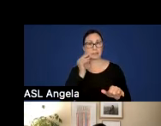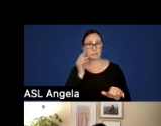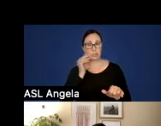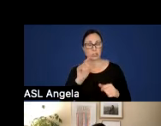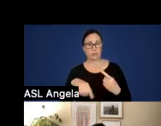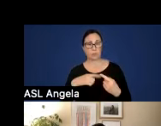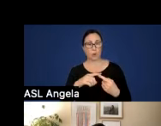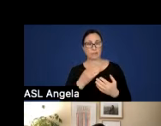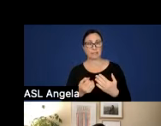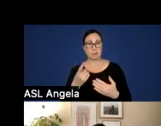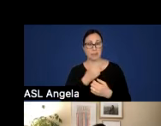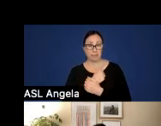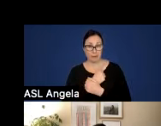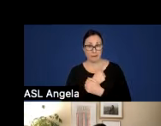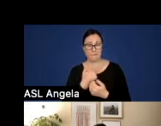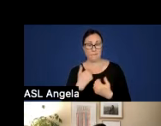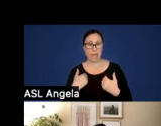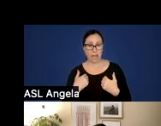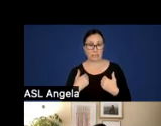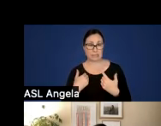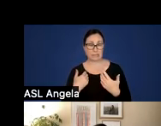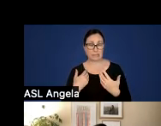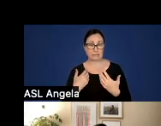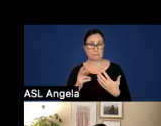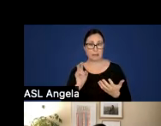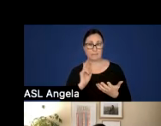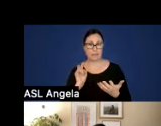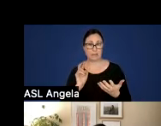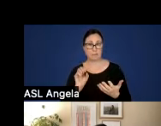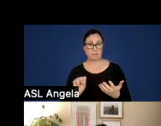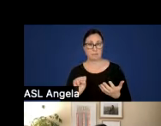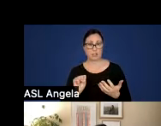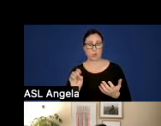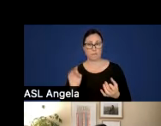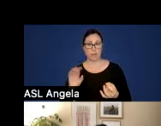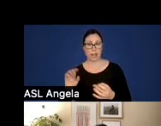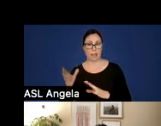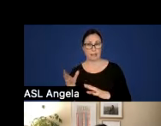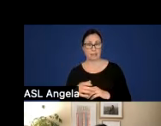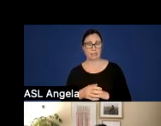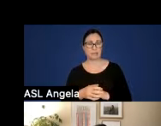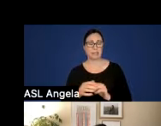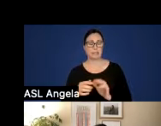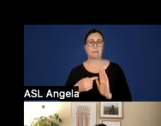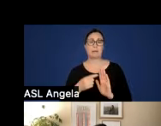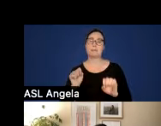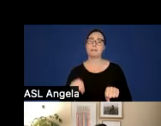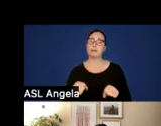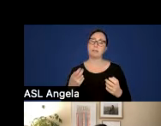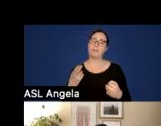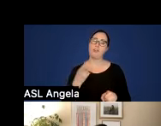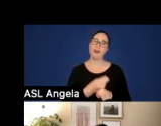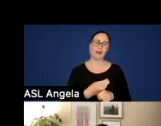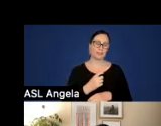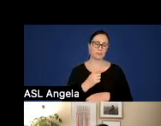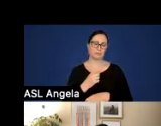love has been the victim of sexual violence, sometimes it can be hard to give them a chance